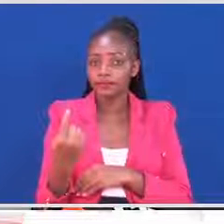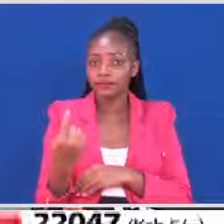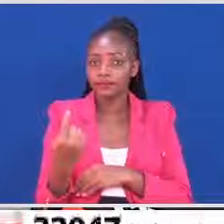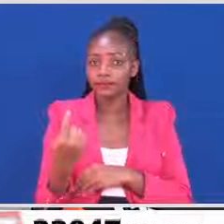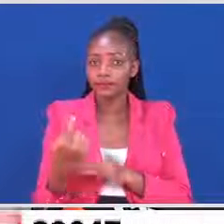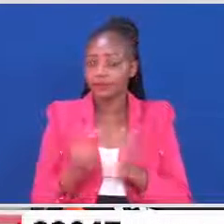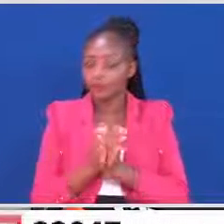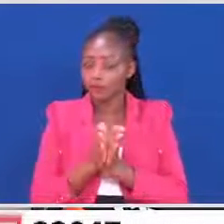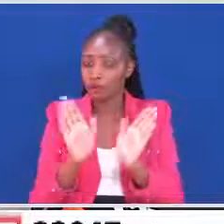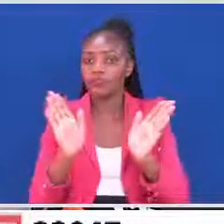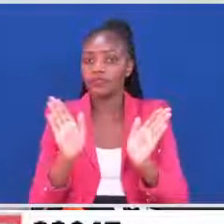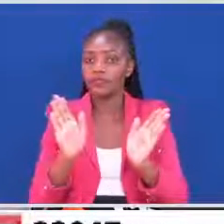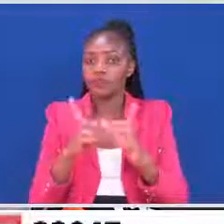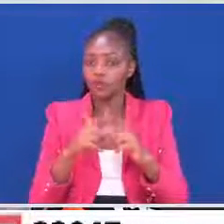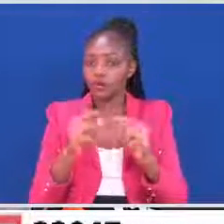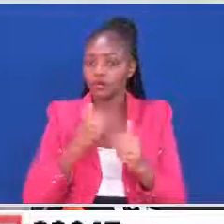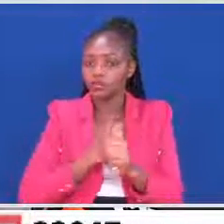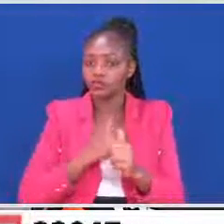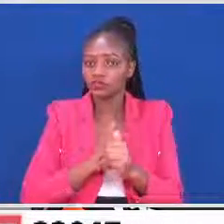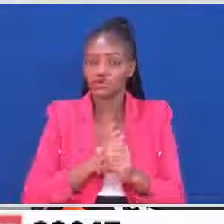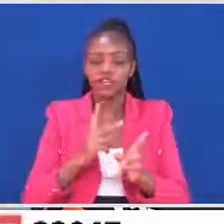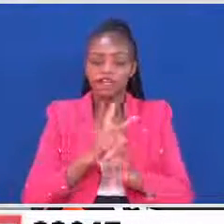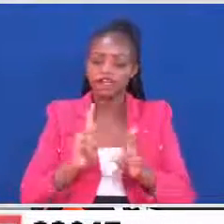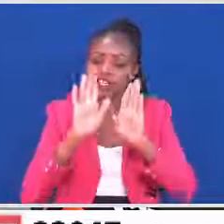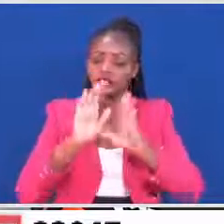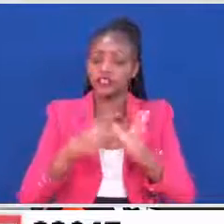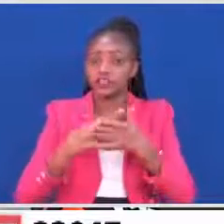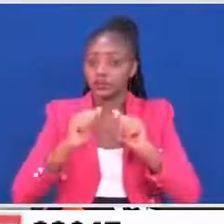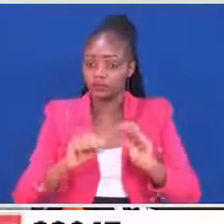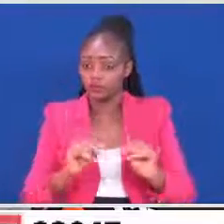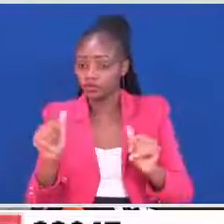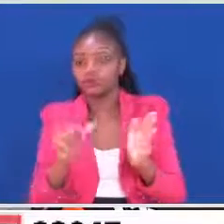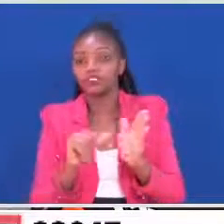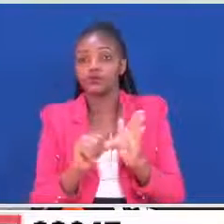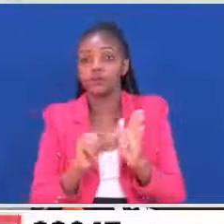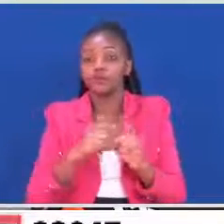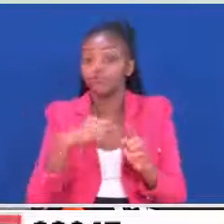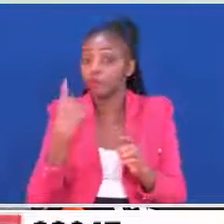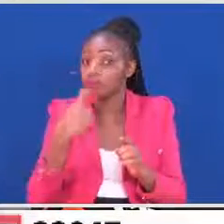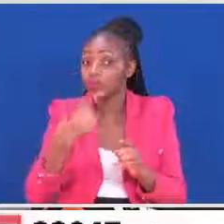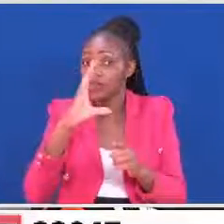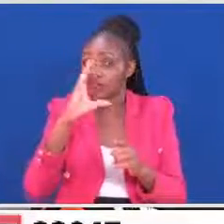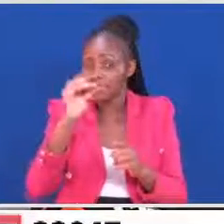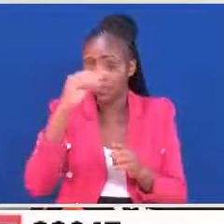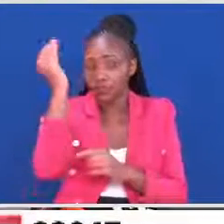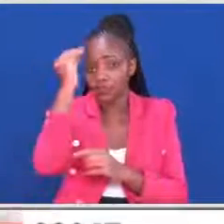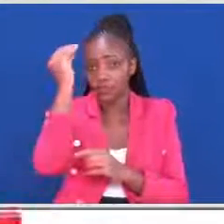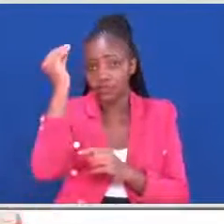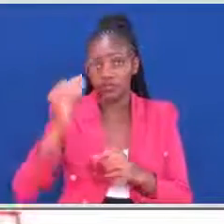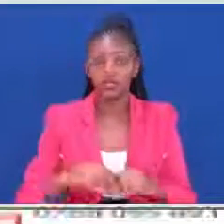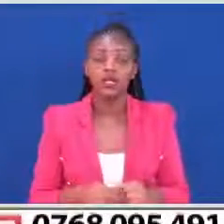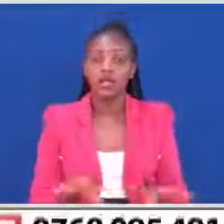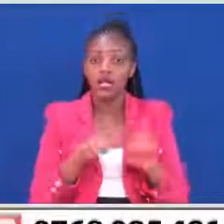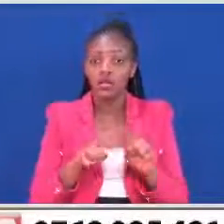apology, only an obvious public apology by Professor Magoha will calm the matter. On